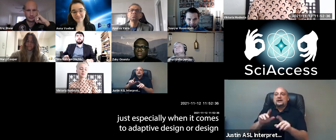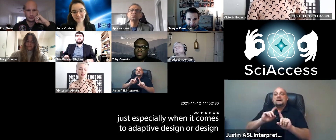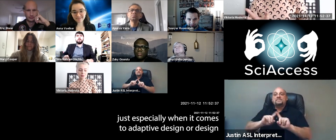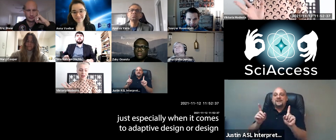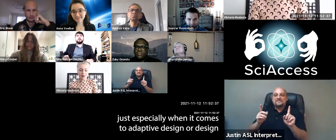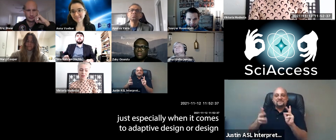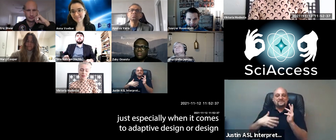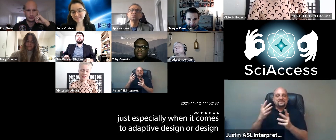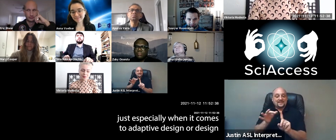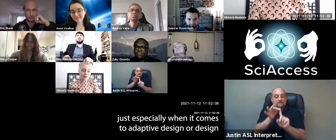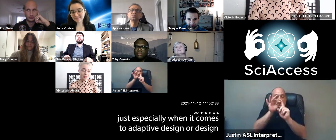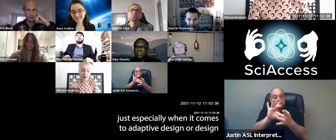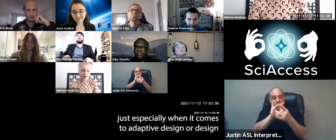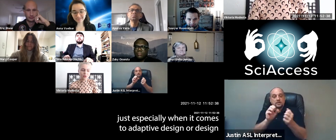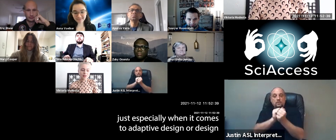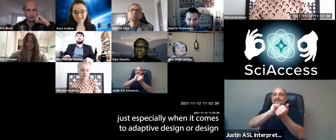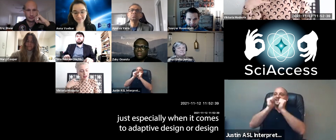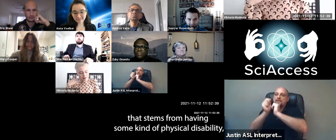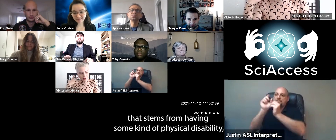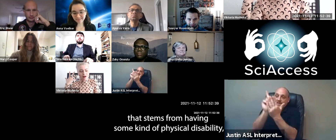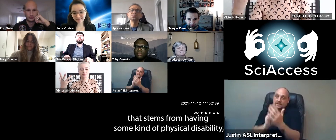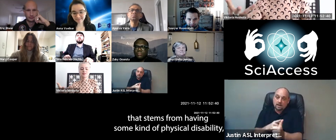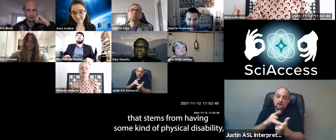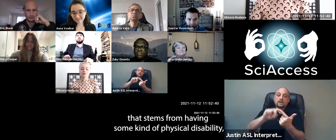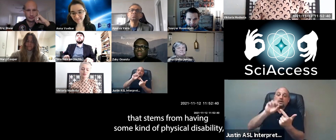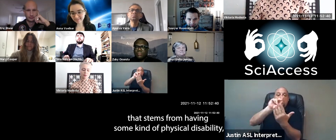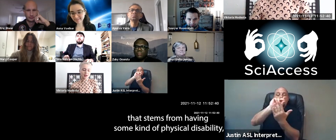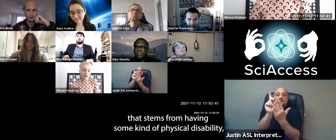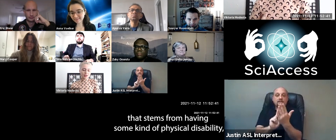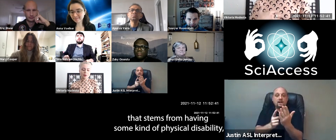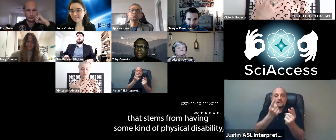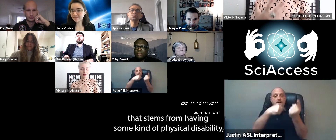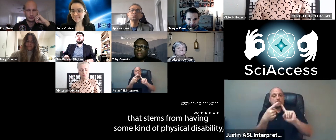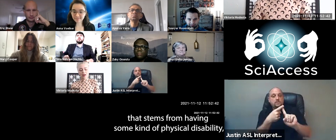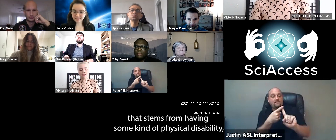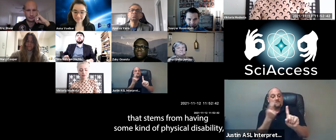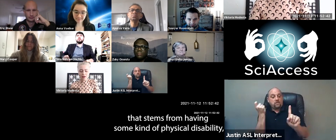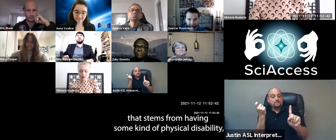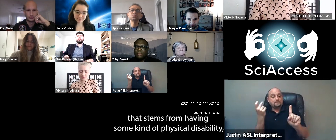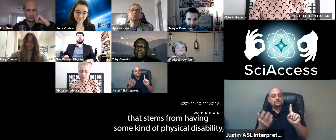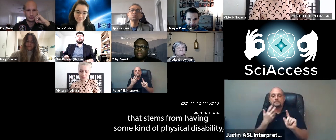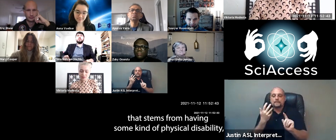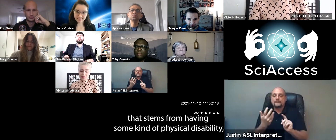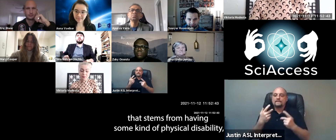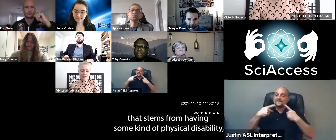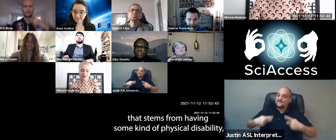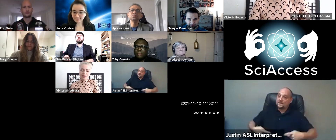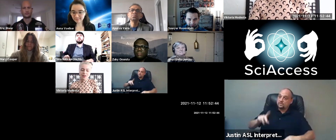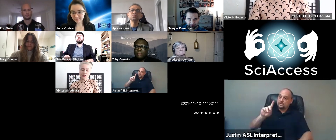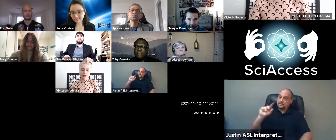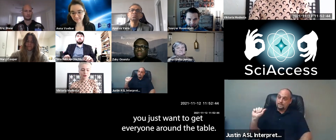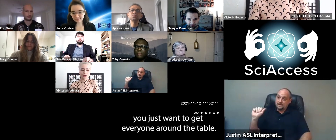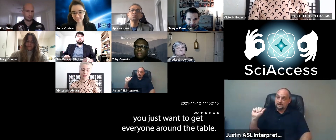just especially when it comes to adaptive design or design that stems from having some kind of physical